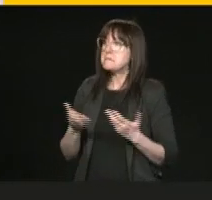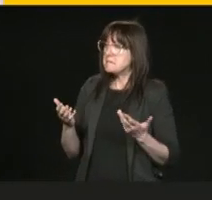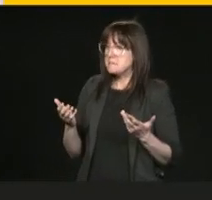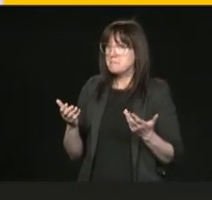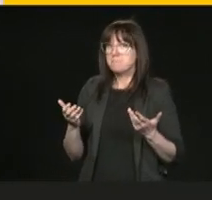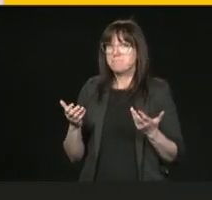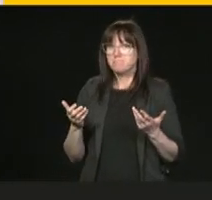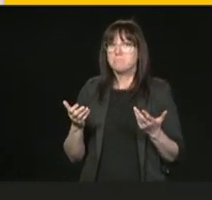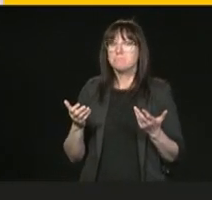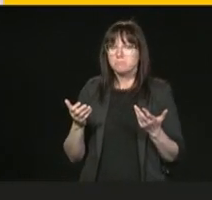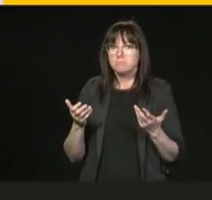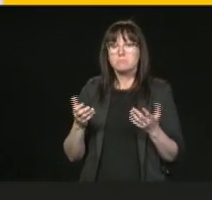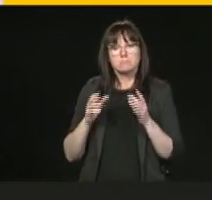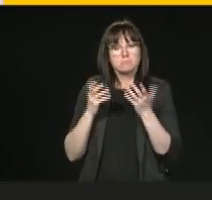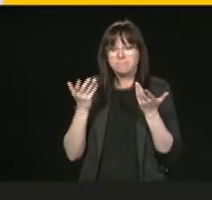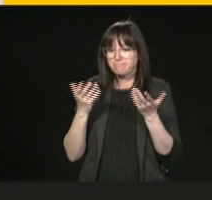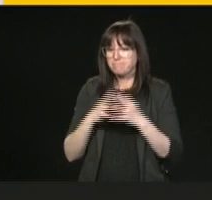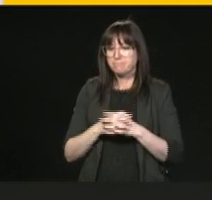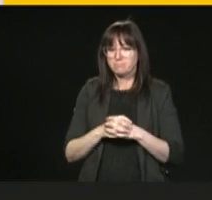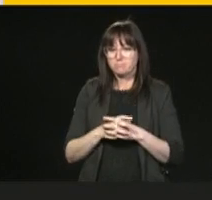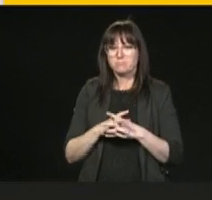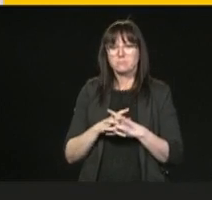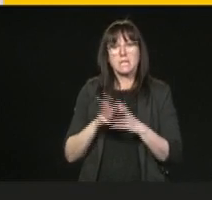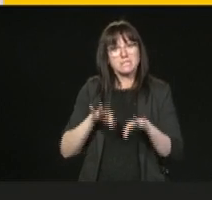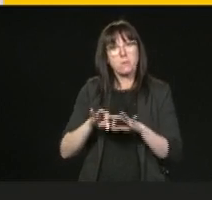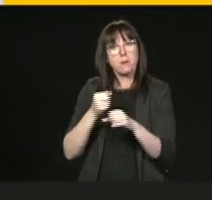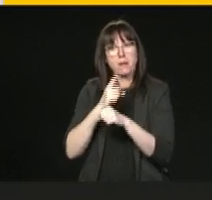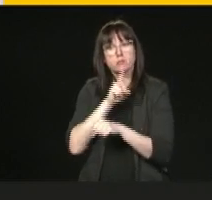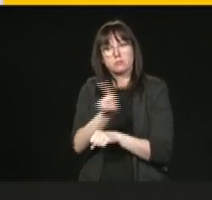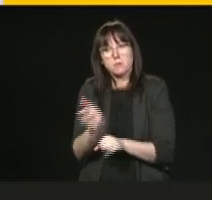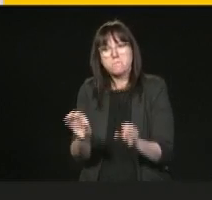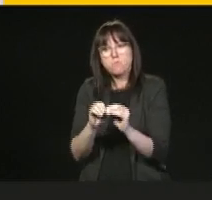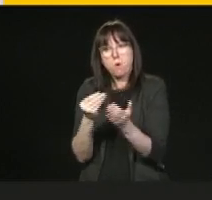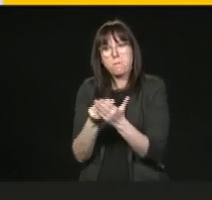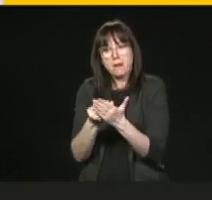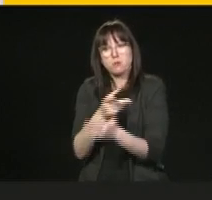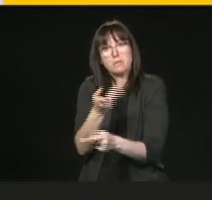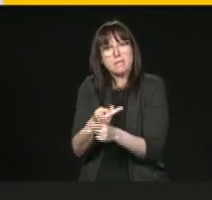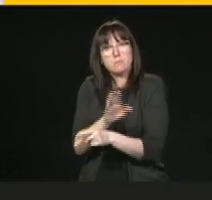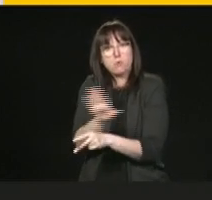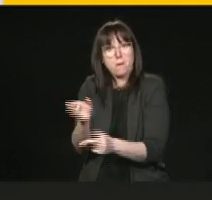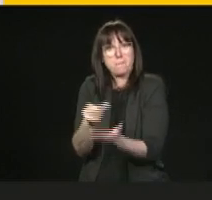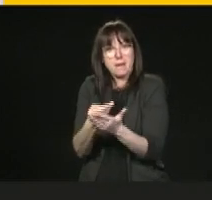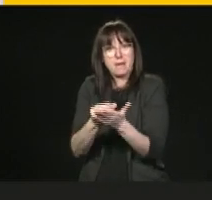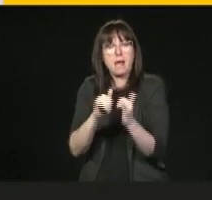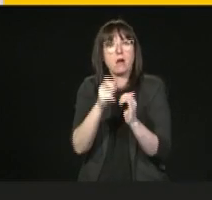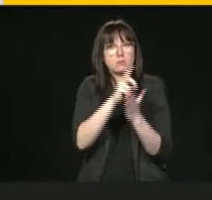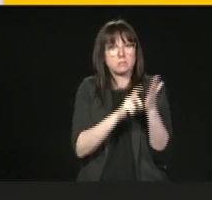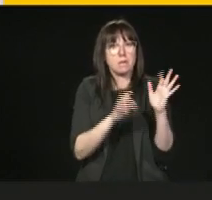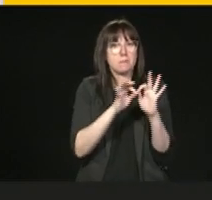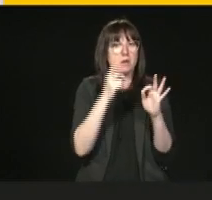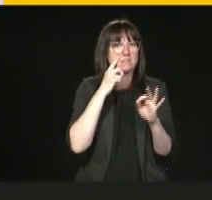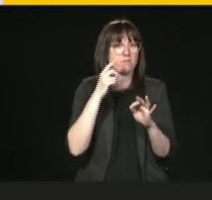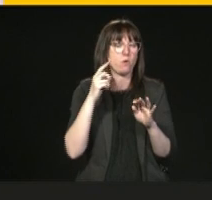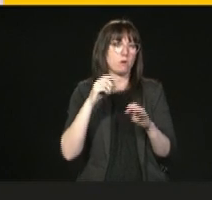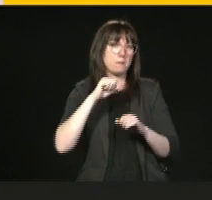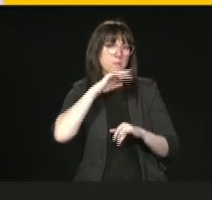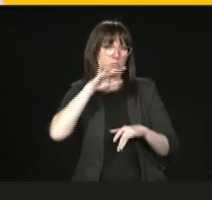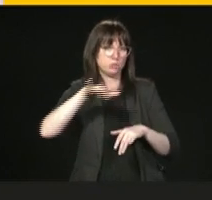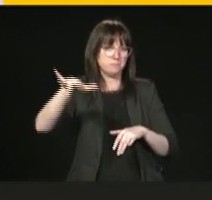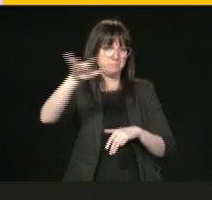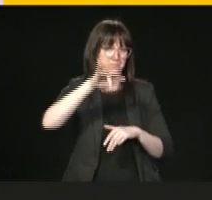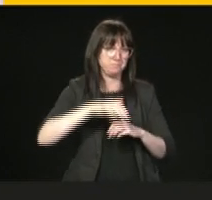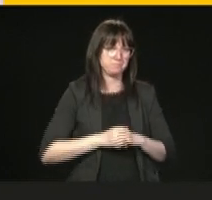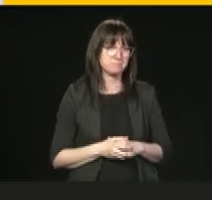We continue to make sure that people have more money in their pockets because that is how we designed the price on pollution. Merci, c'est ce qui m'a fait